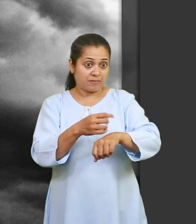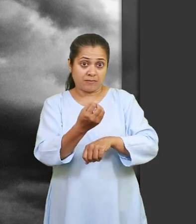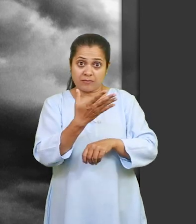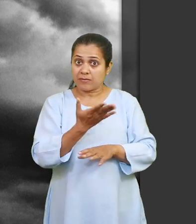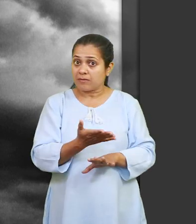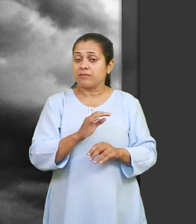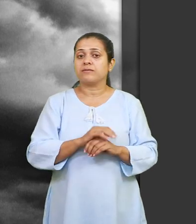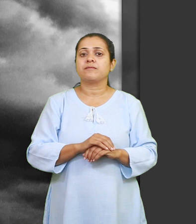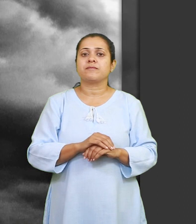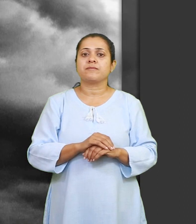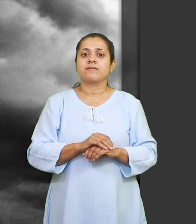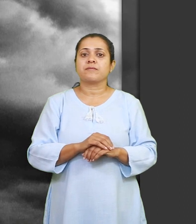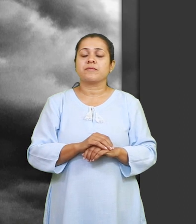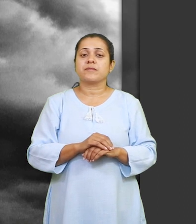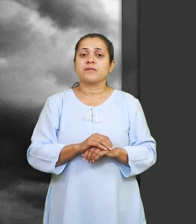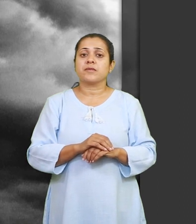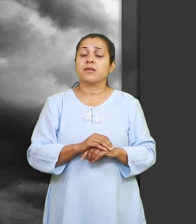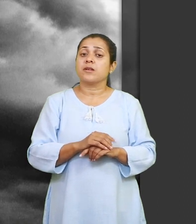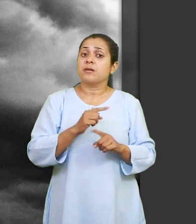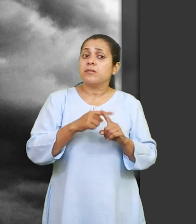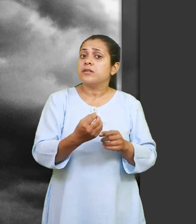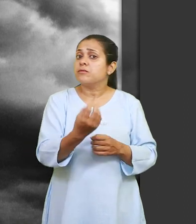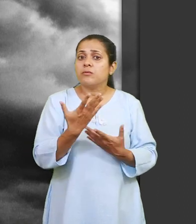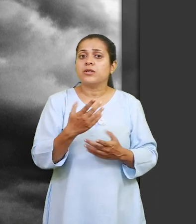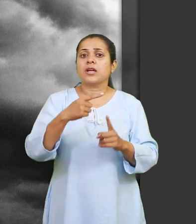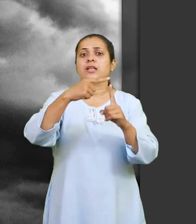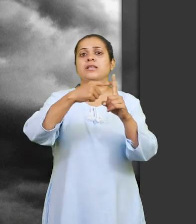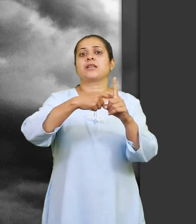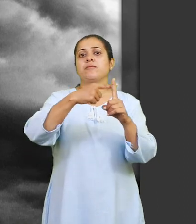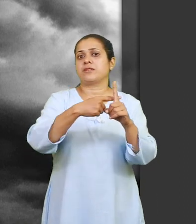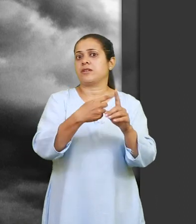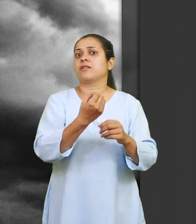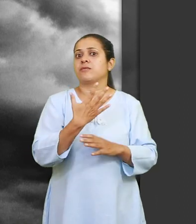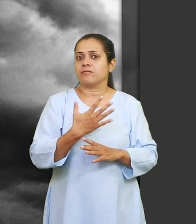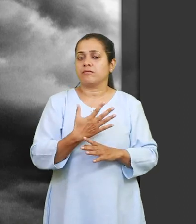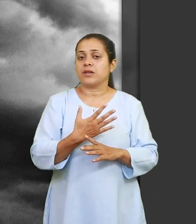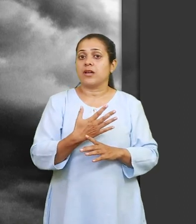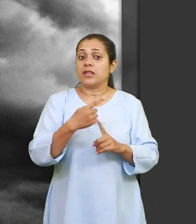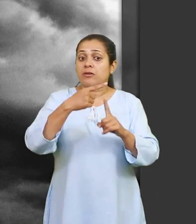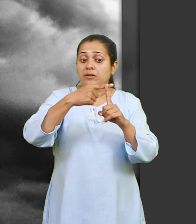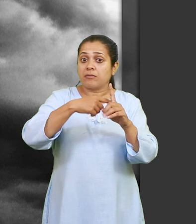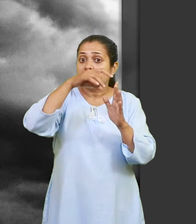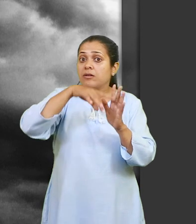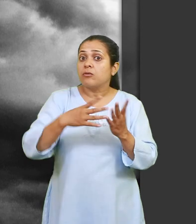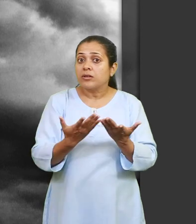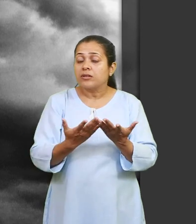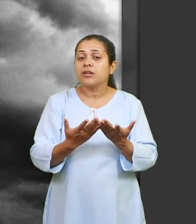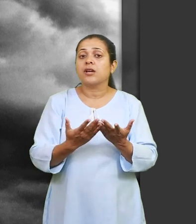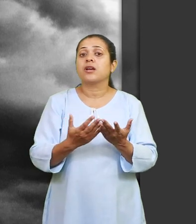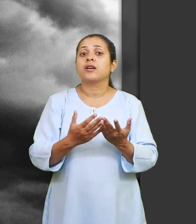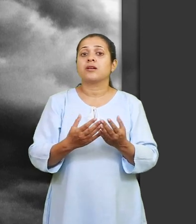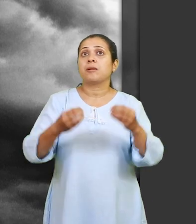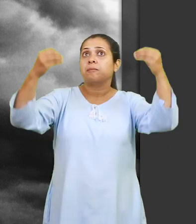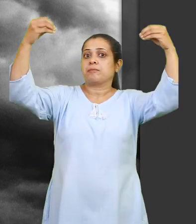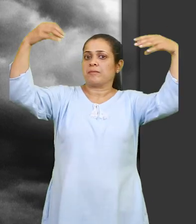it, and it will also show you the temperature. And with temperature, it will start showing